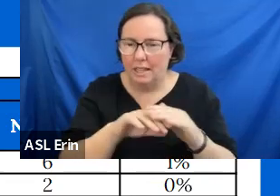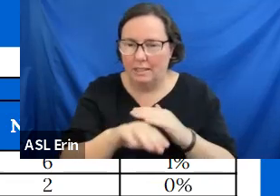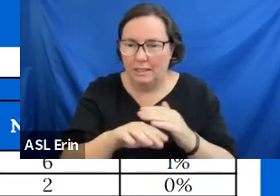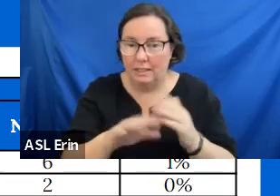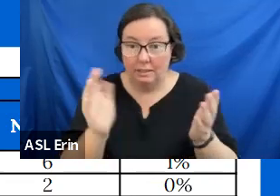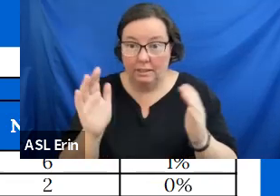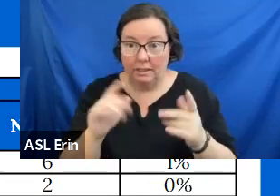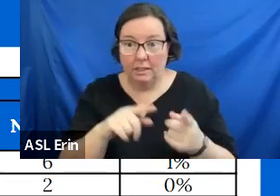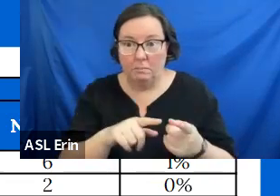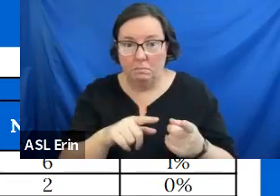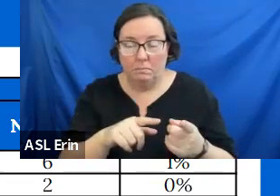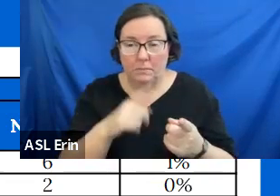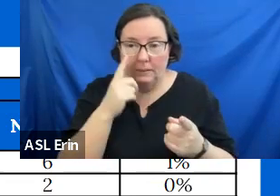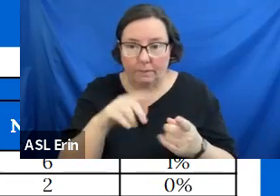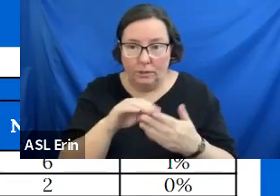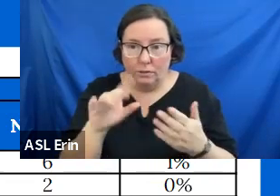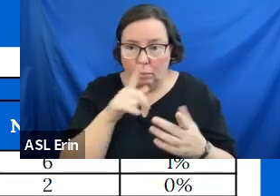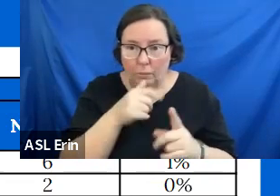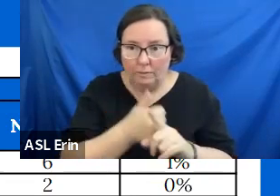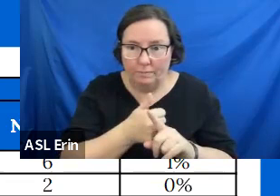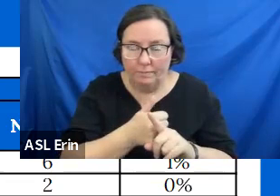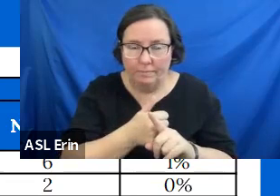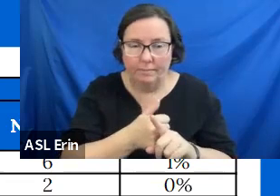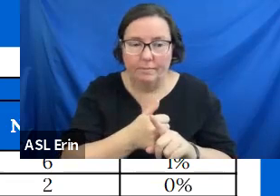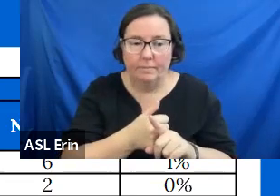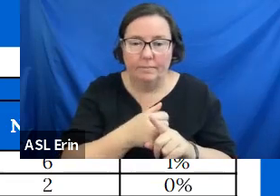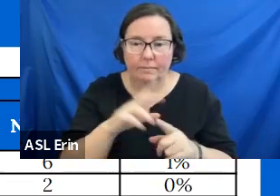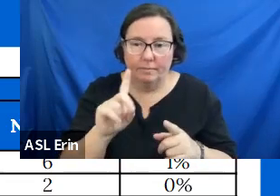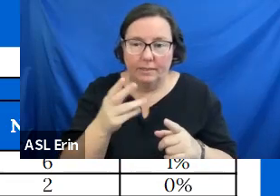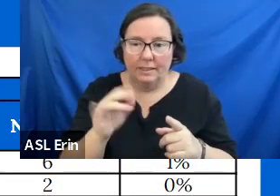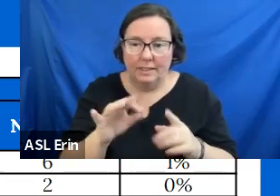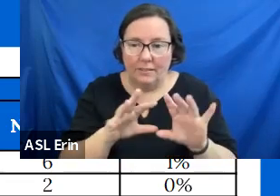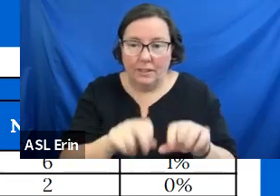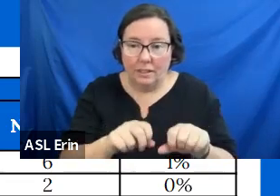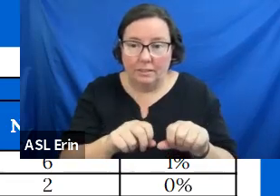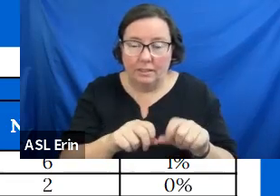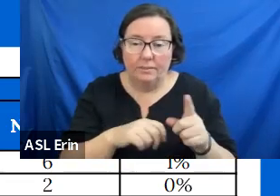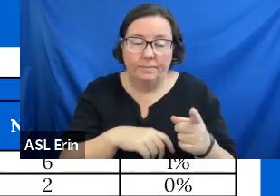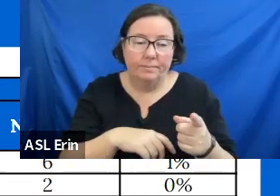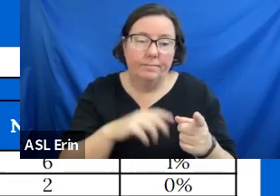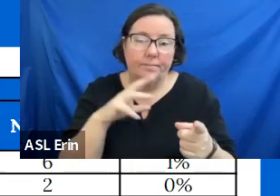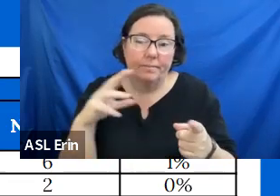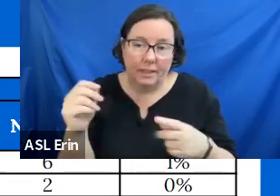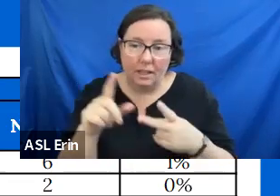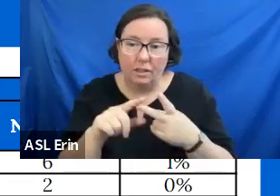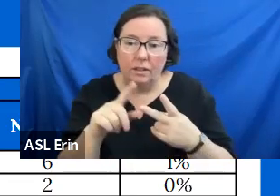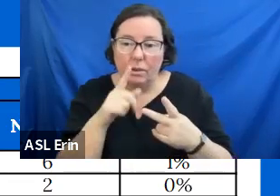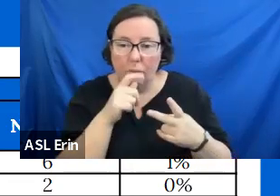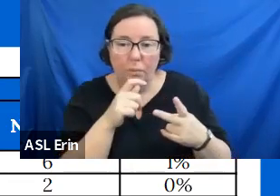it appears, for students who are in DCF custody and those who